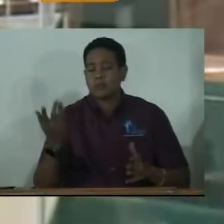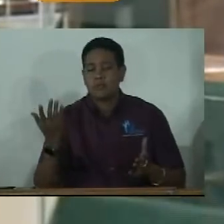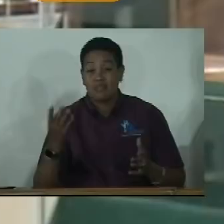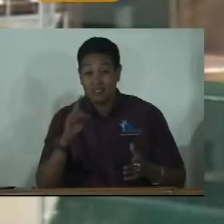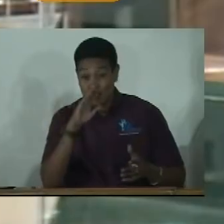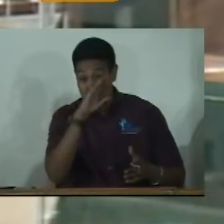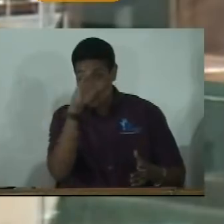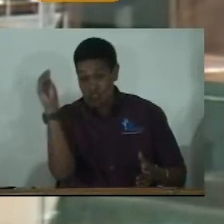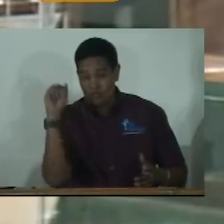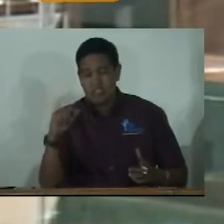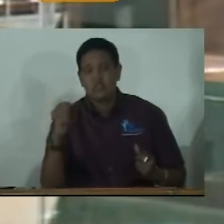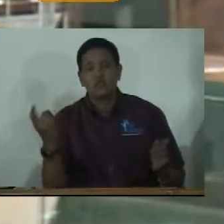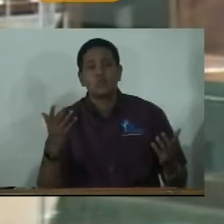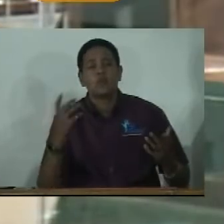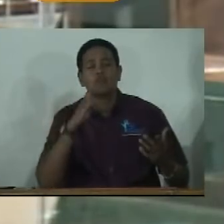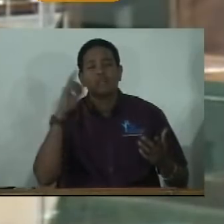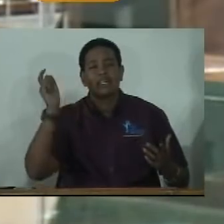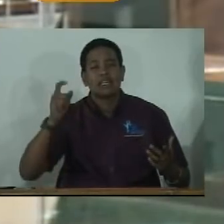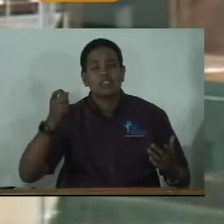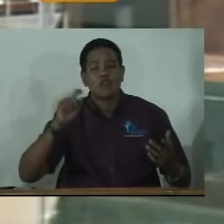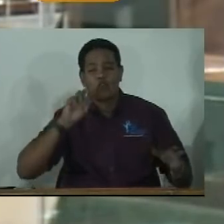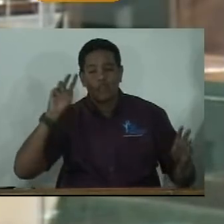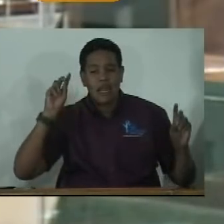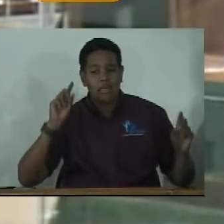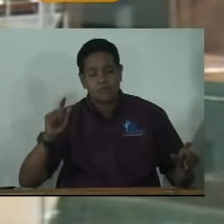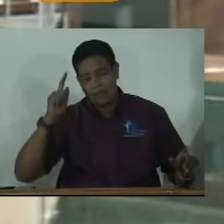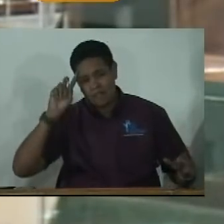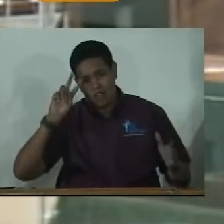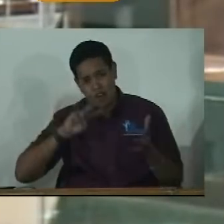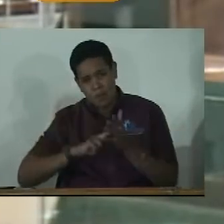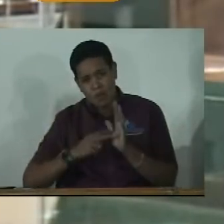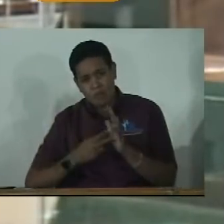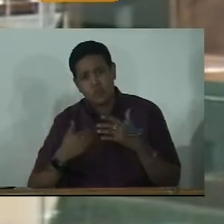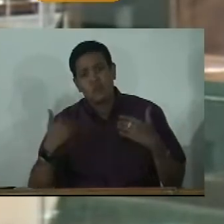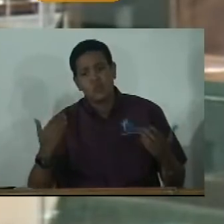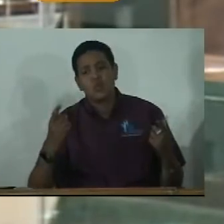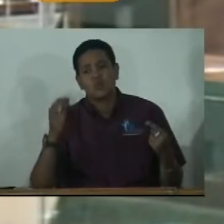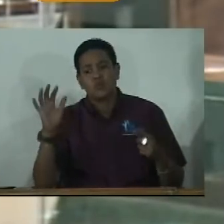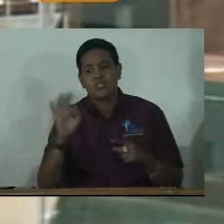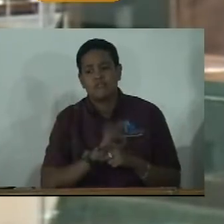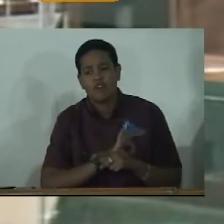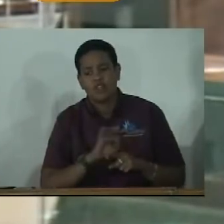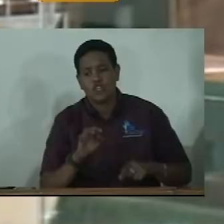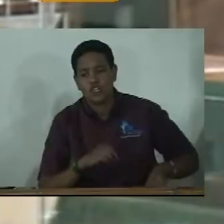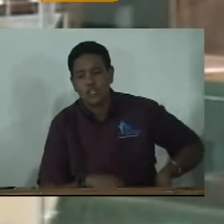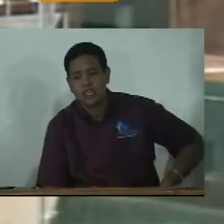it considers necessary or expedient for the purpose of carrying out its functions.